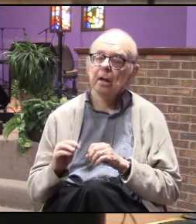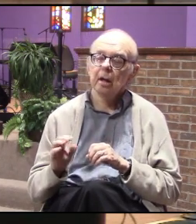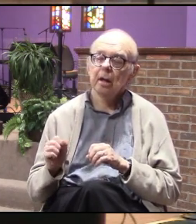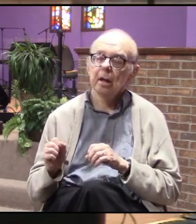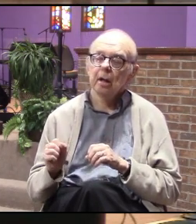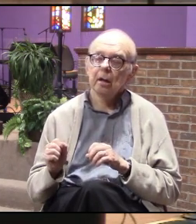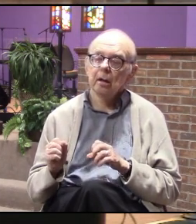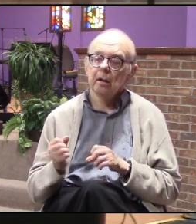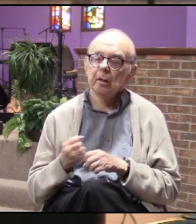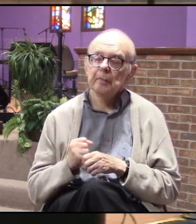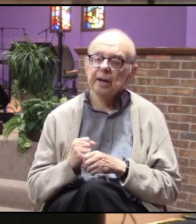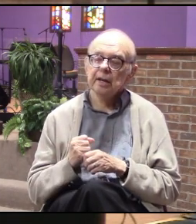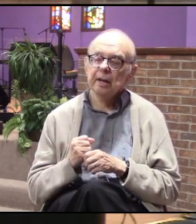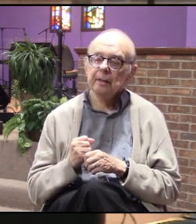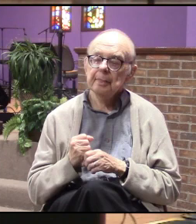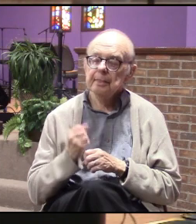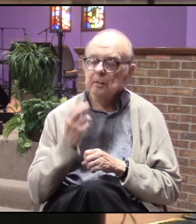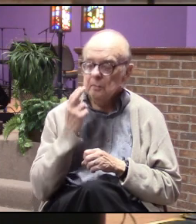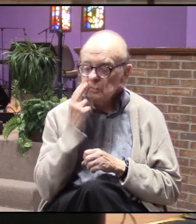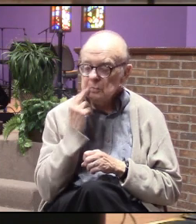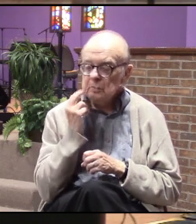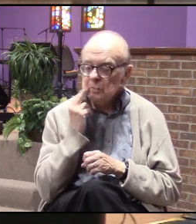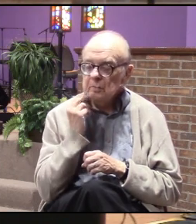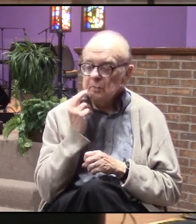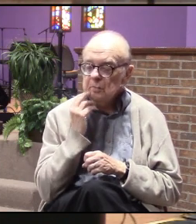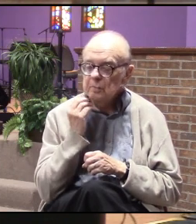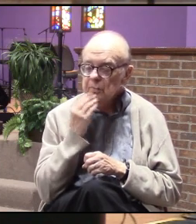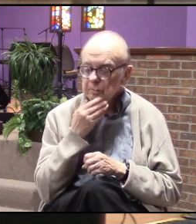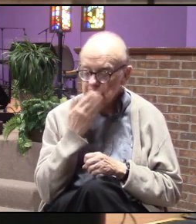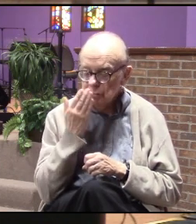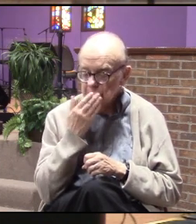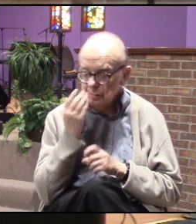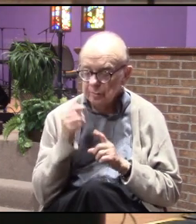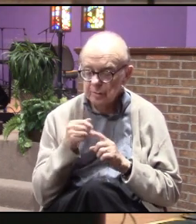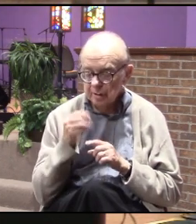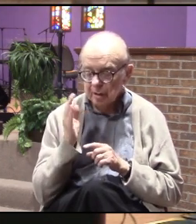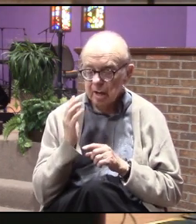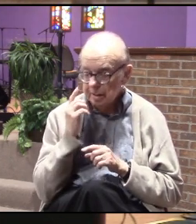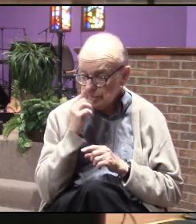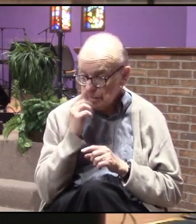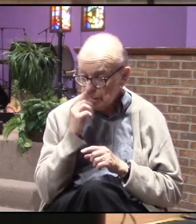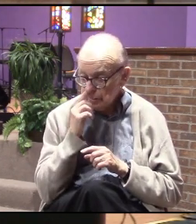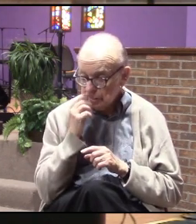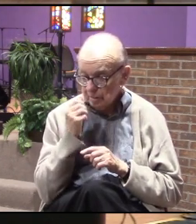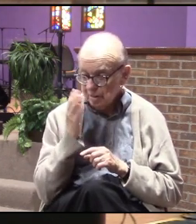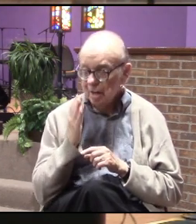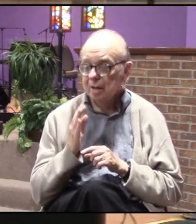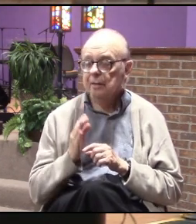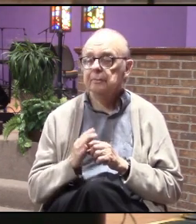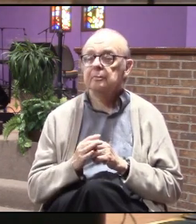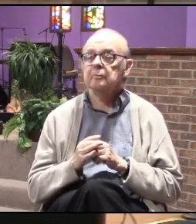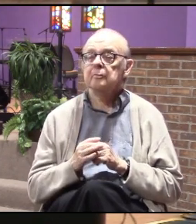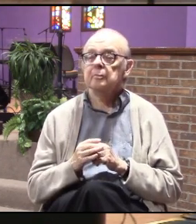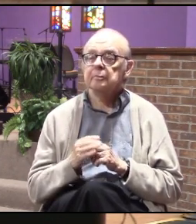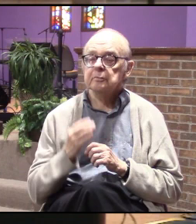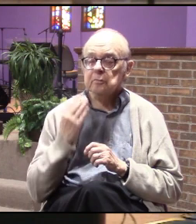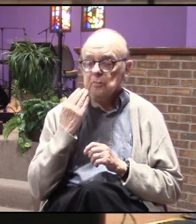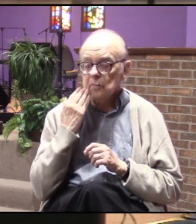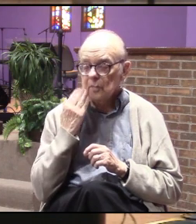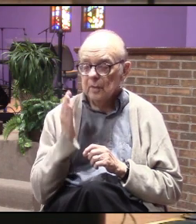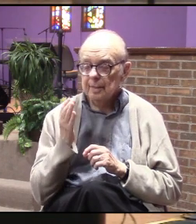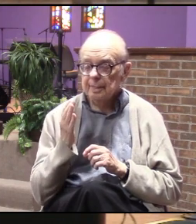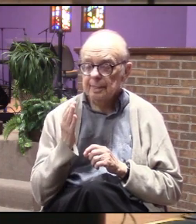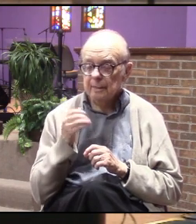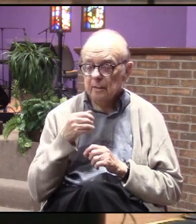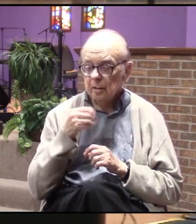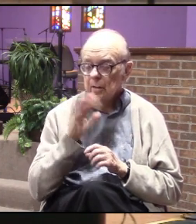would make it a sweet smell, aroma to God's nostril. God, I don't know what